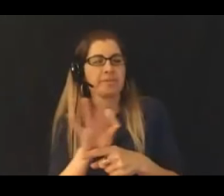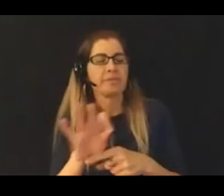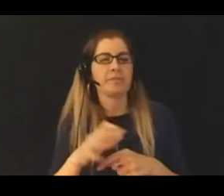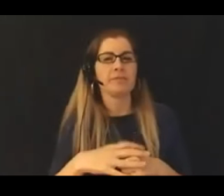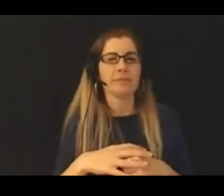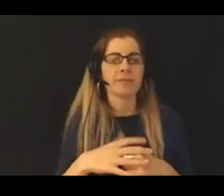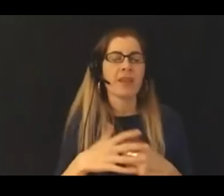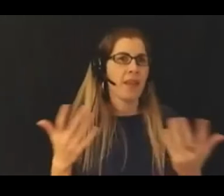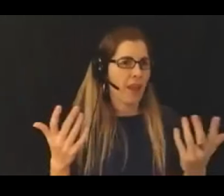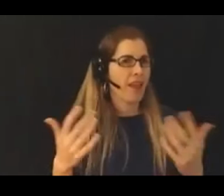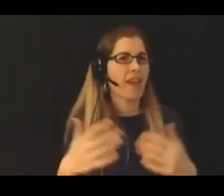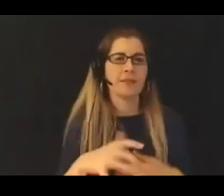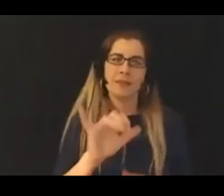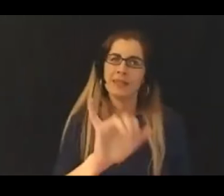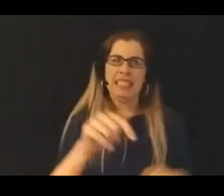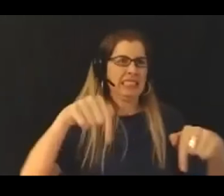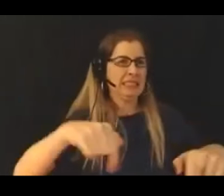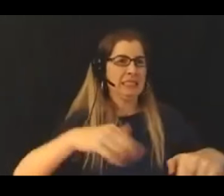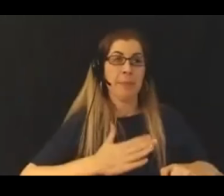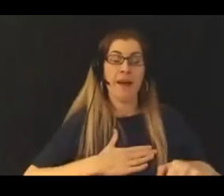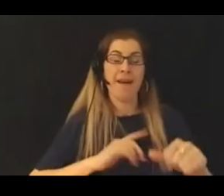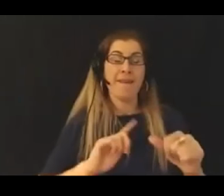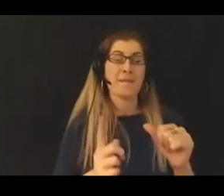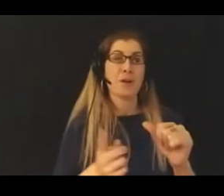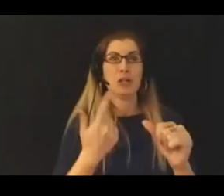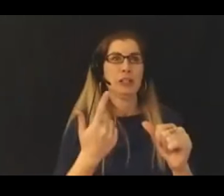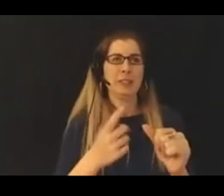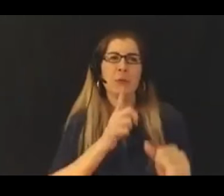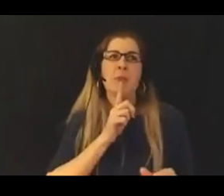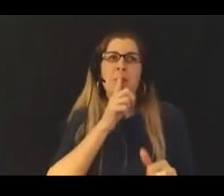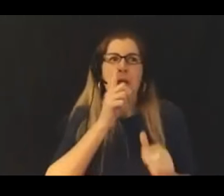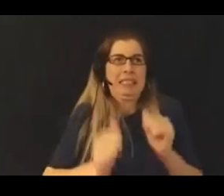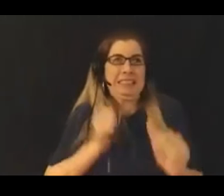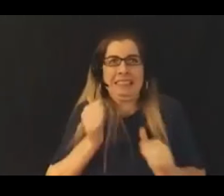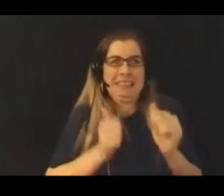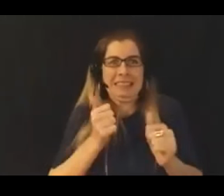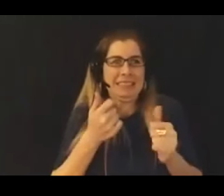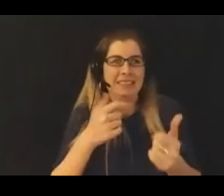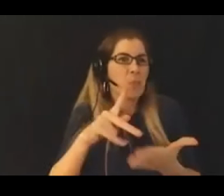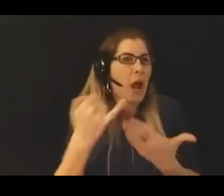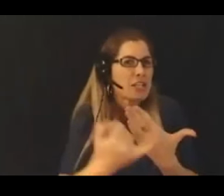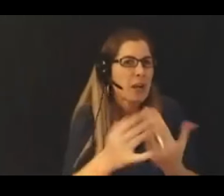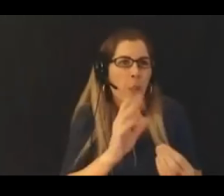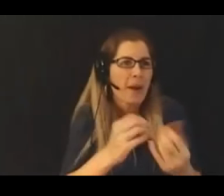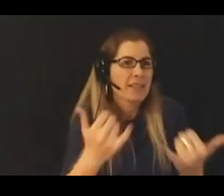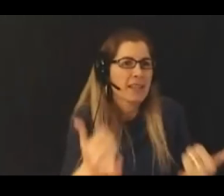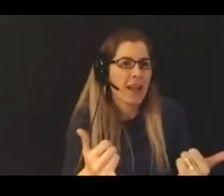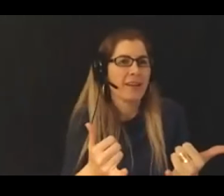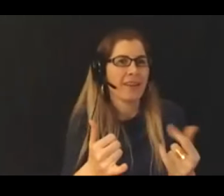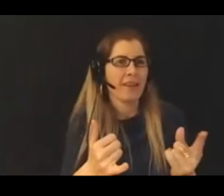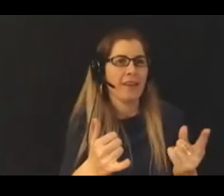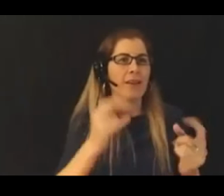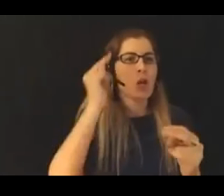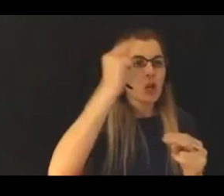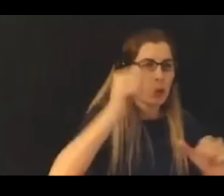yeah, so this is kind of my first real venture, the project that we're going to be talking about today, to the real integration between